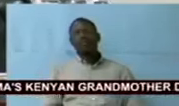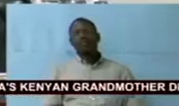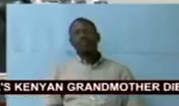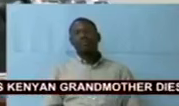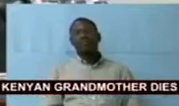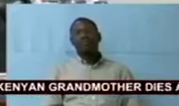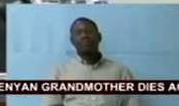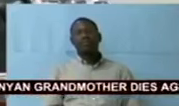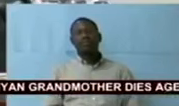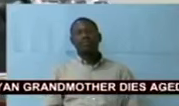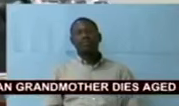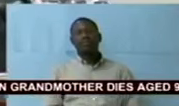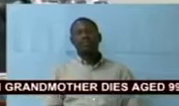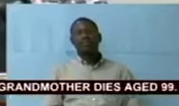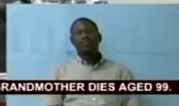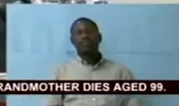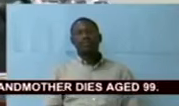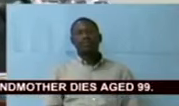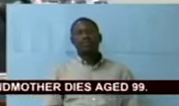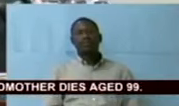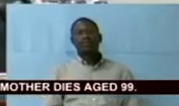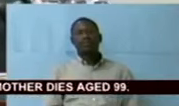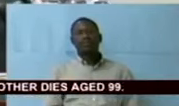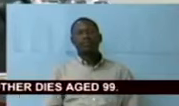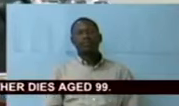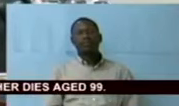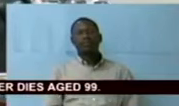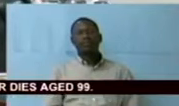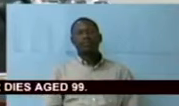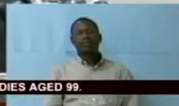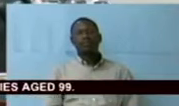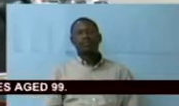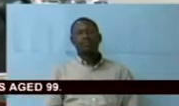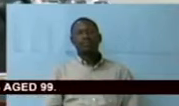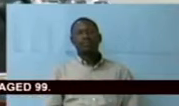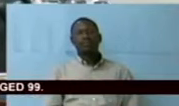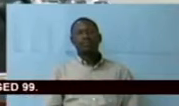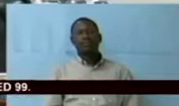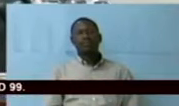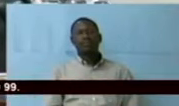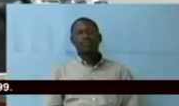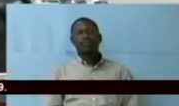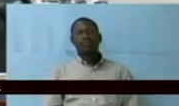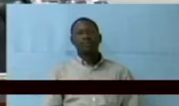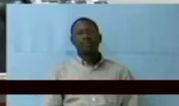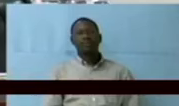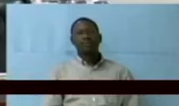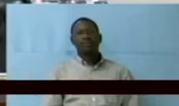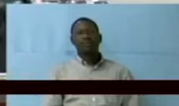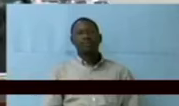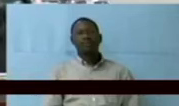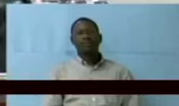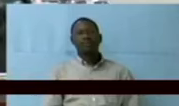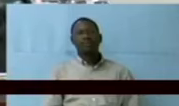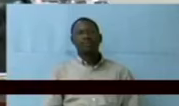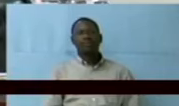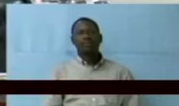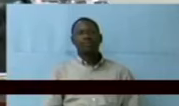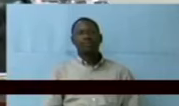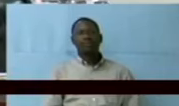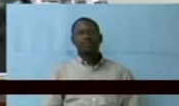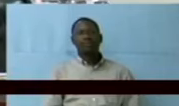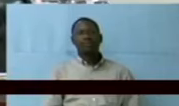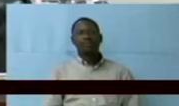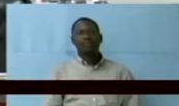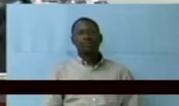be laring ni moyo ku kurum façon luke luwal ni sartol folsio mari kulunole satara amanke ni